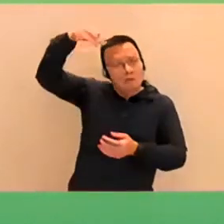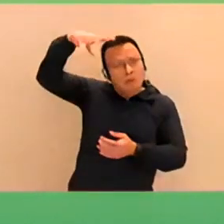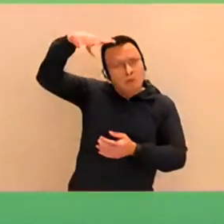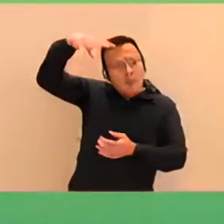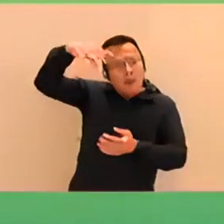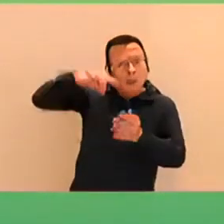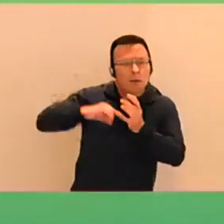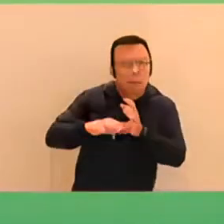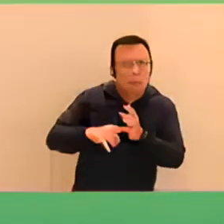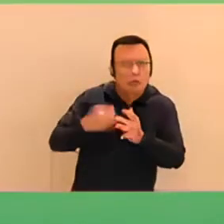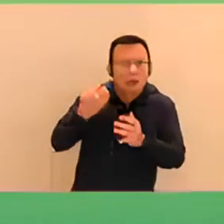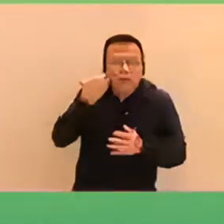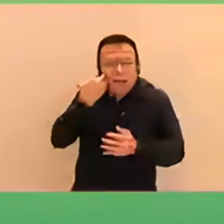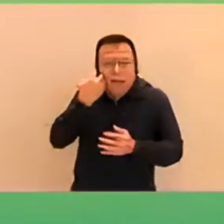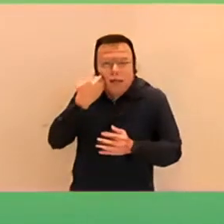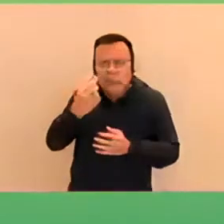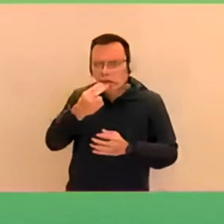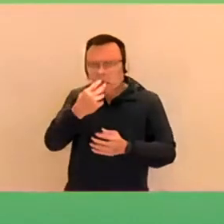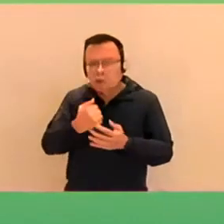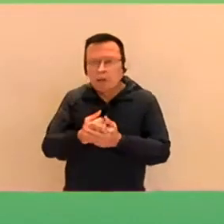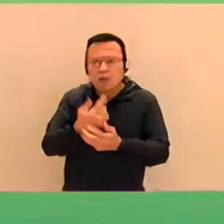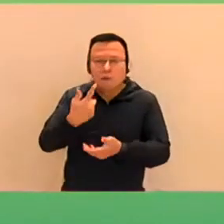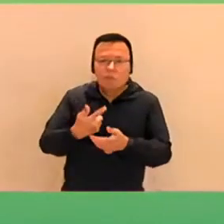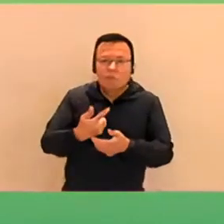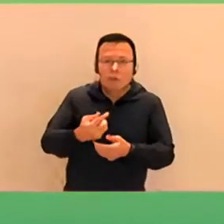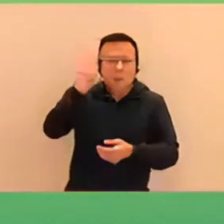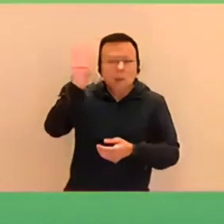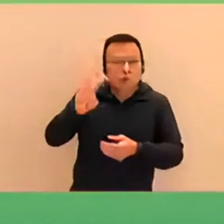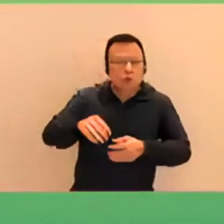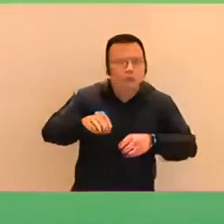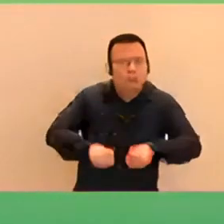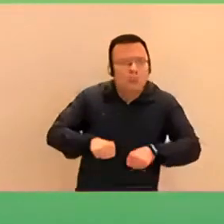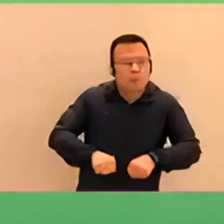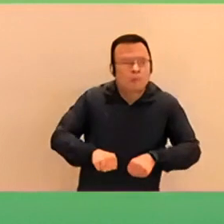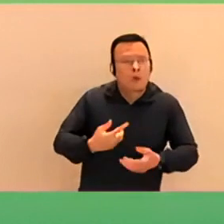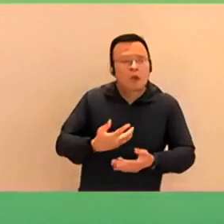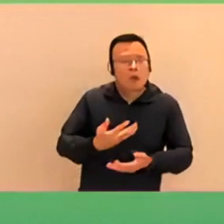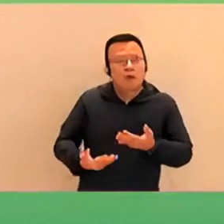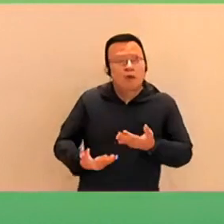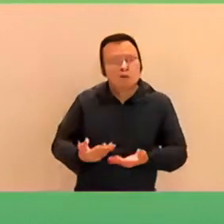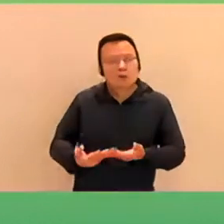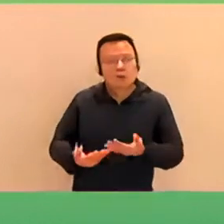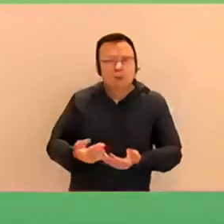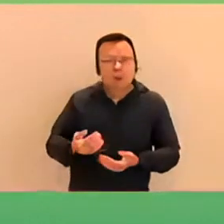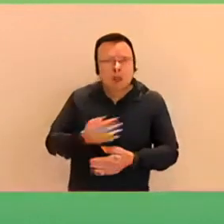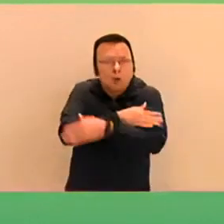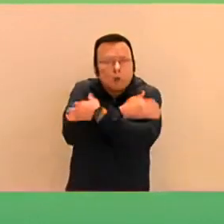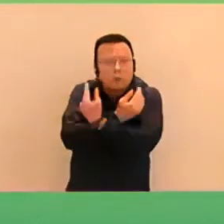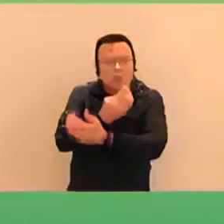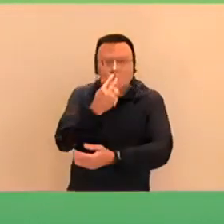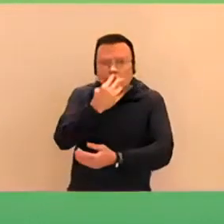fans, and also we measure the actual cooling and heating for space cooling and space heating in terms of a gigajoule per square